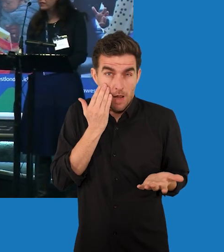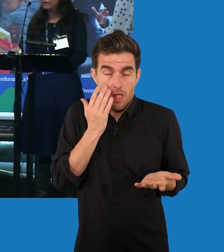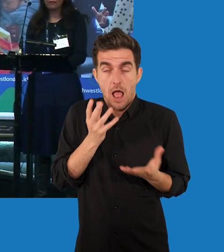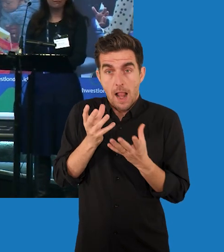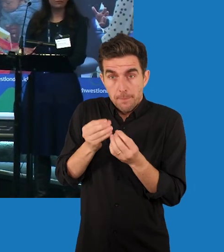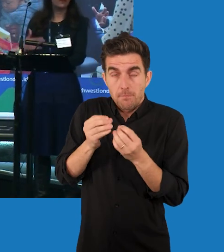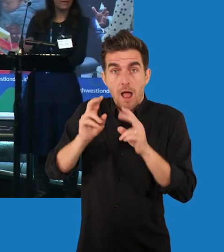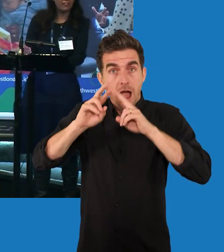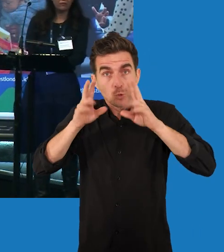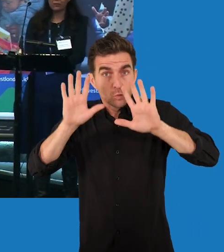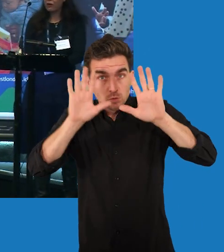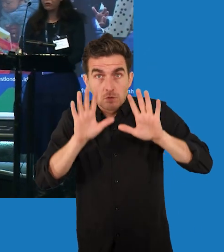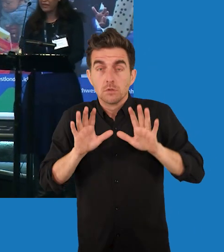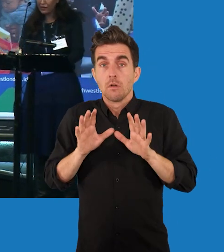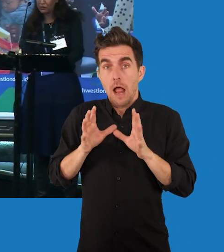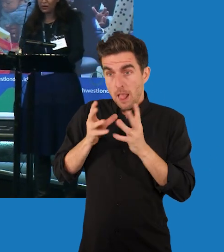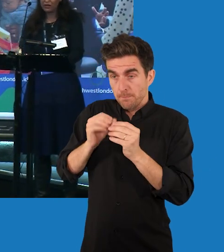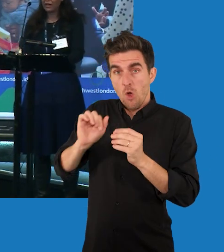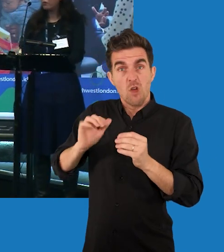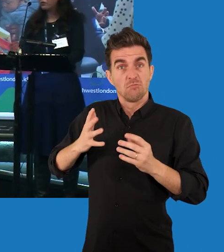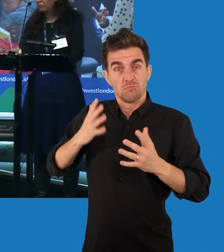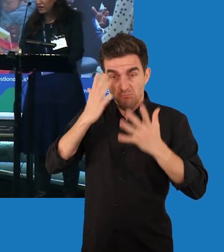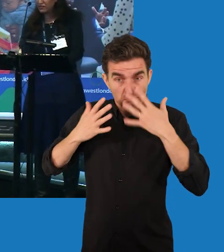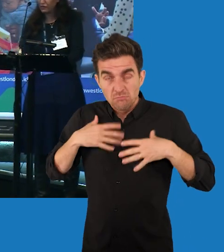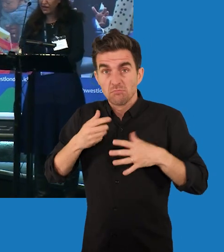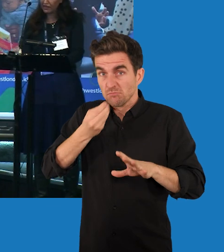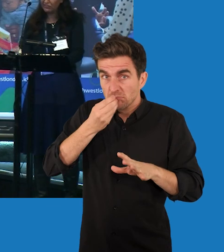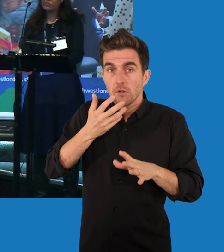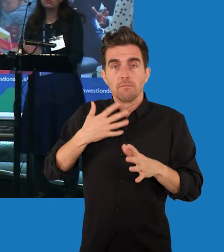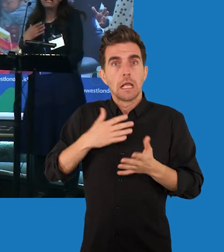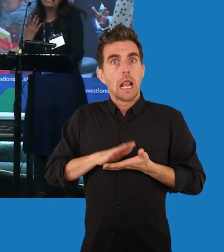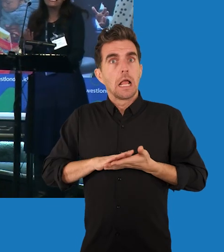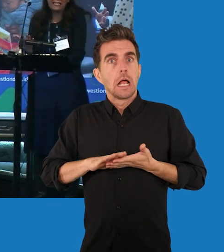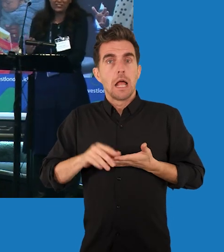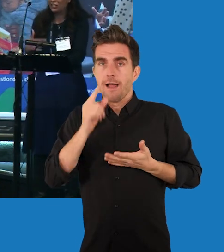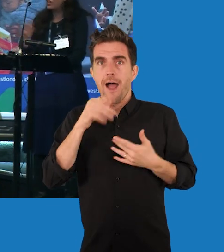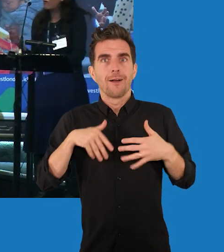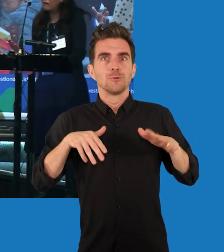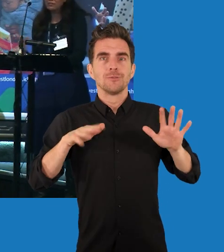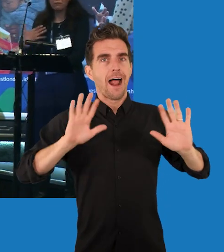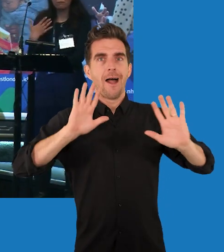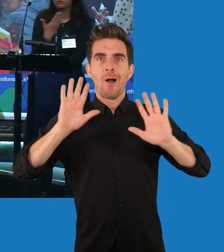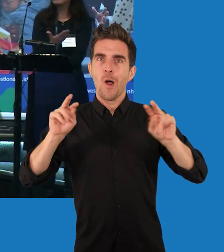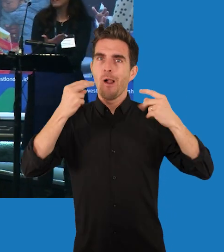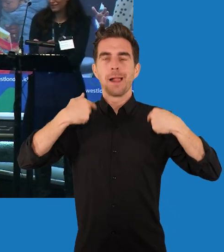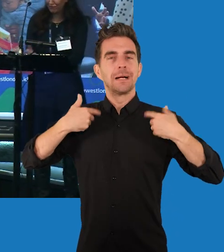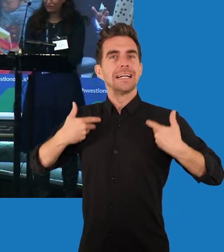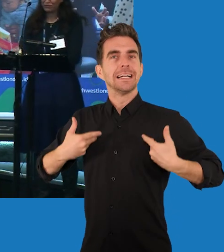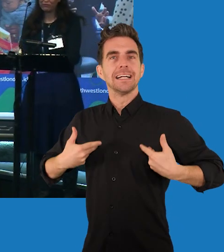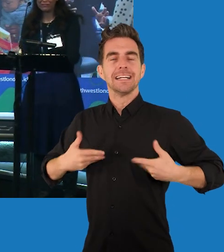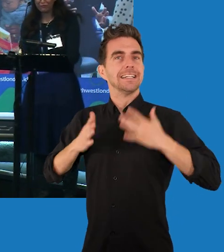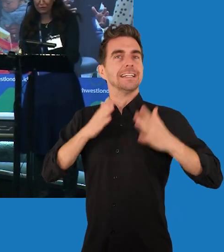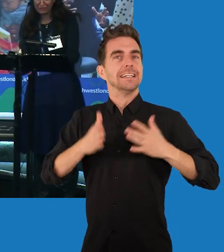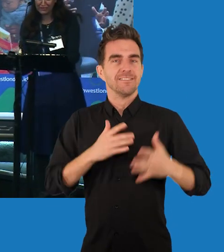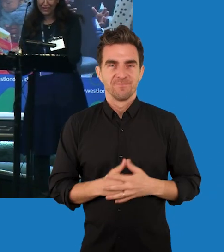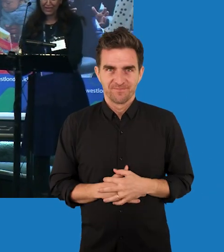simple things like doing, help with the housework, help with her personal care. She feels clean. She can go out and present herself to